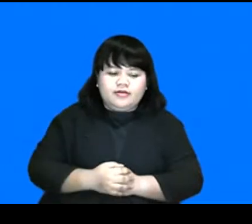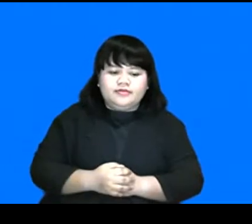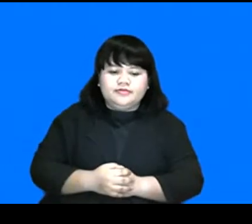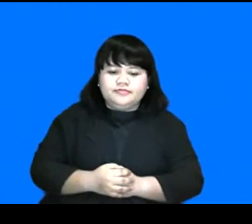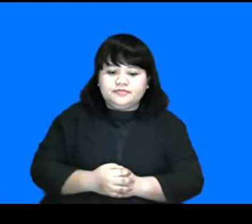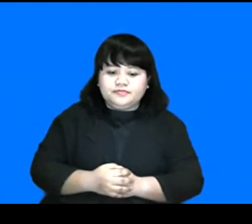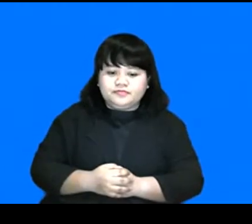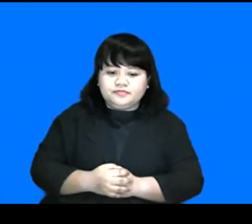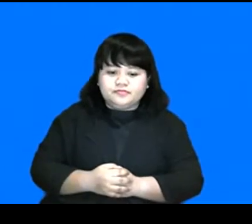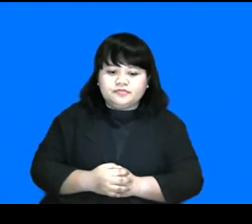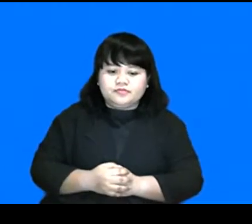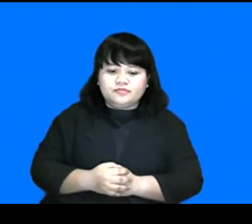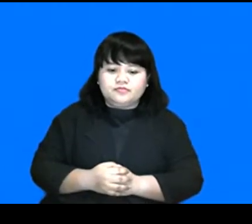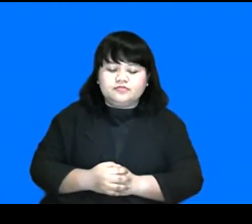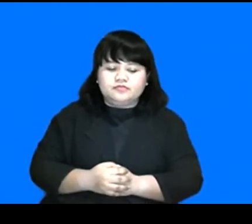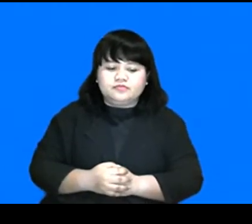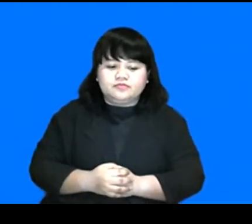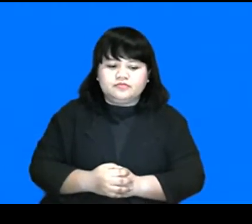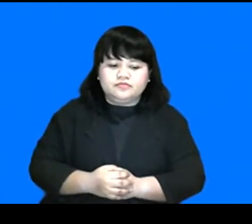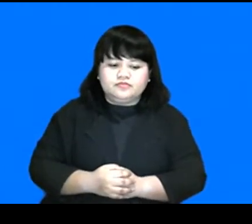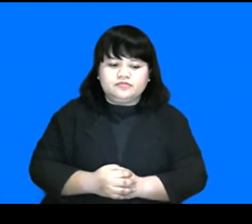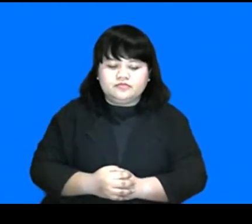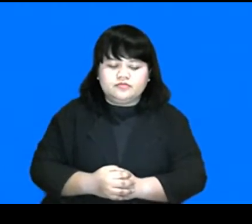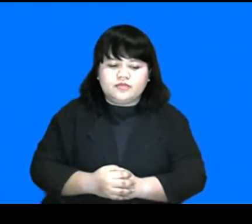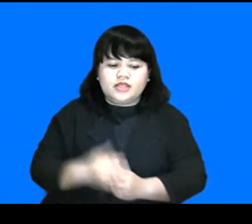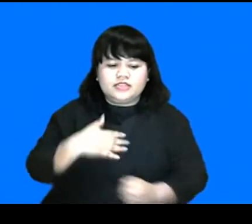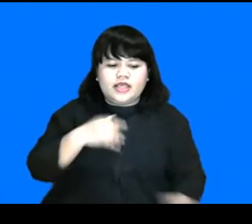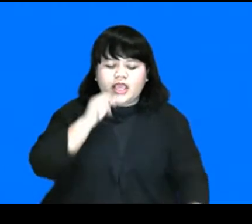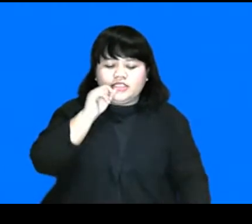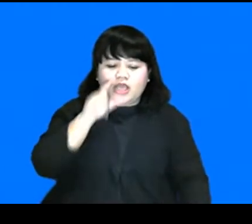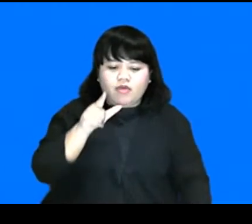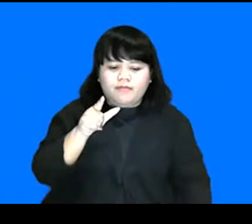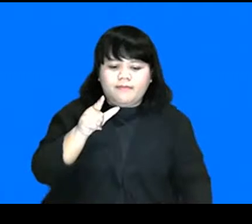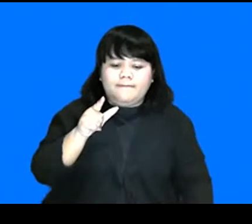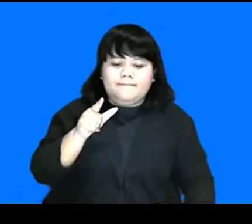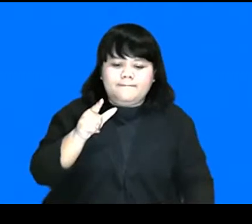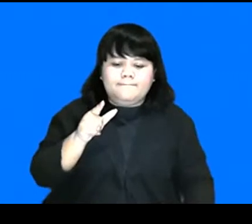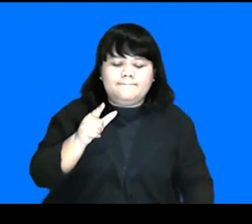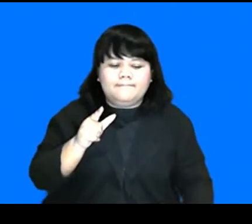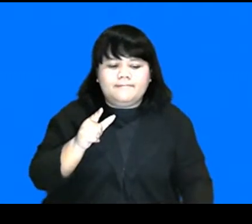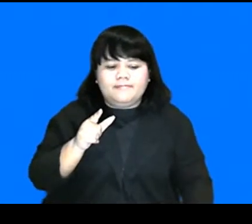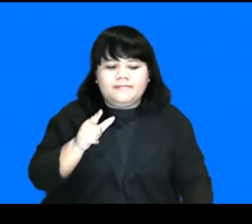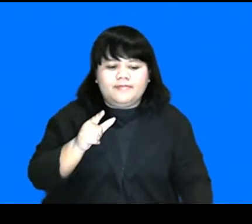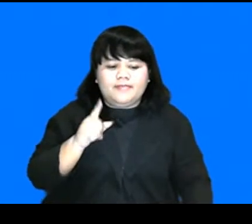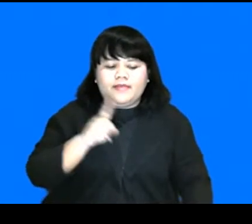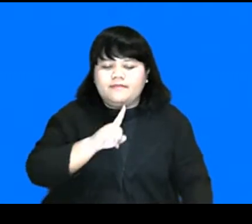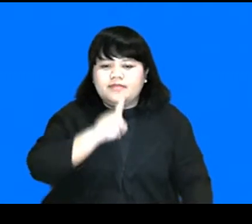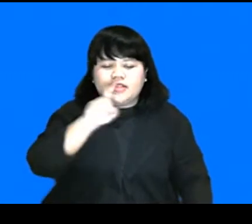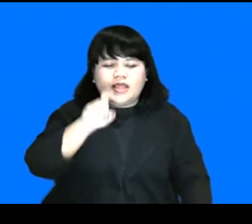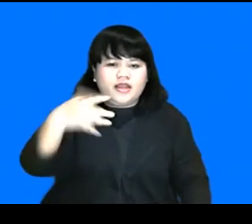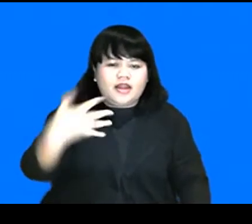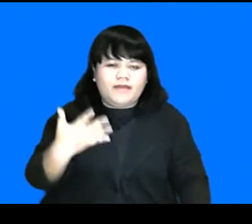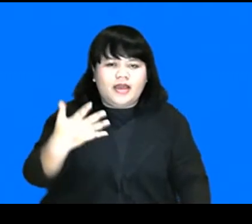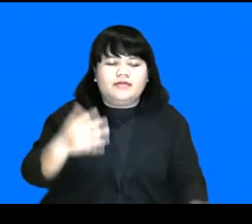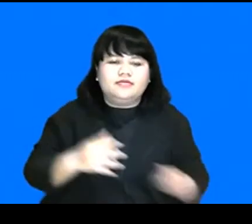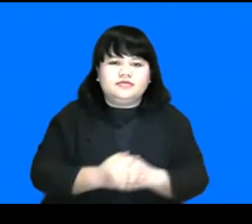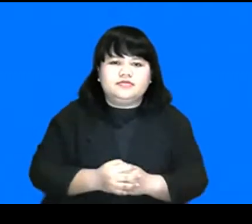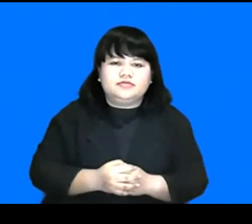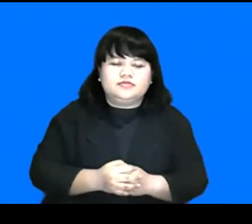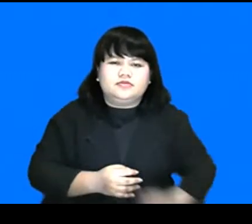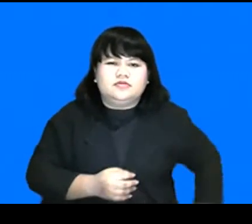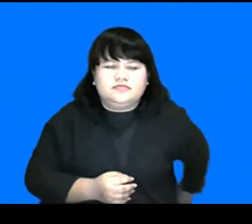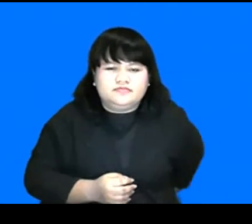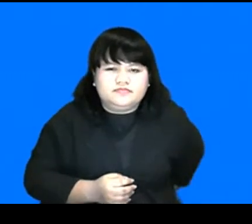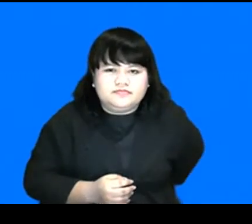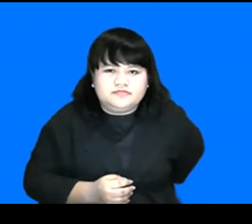Simply, I will answer your question. Your question is... whether tax is a degrowth type of thing. Okay. The contribution